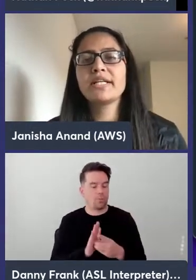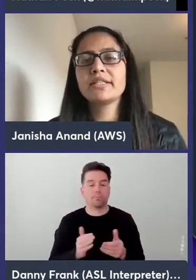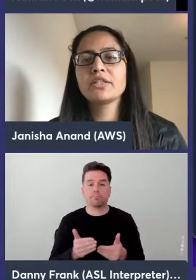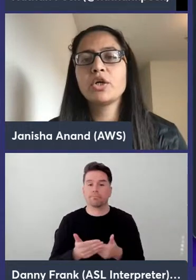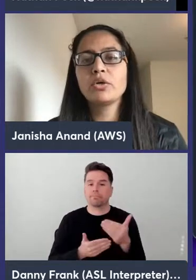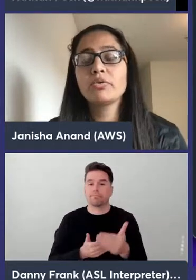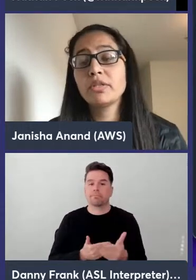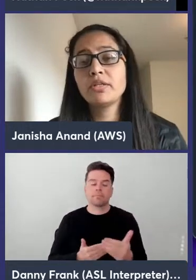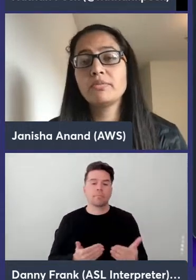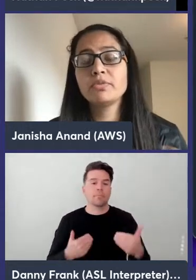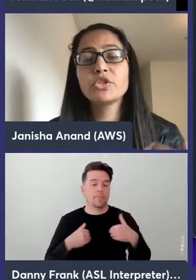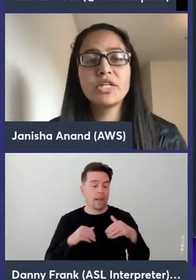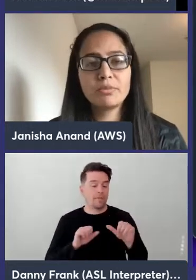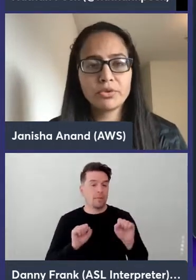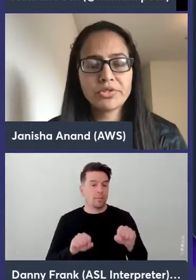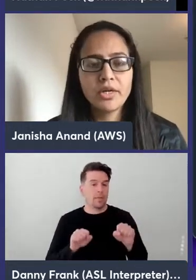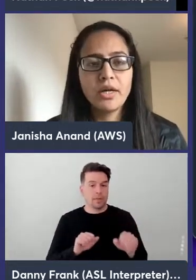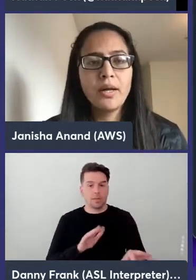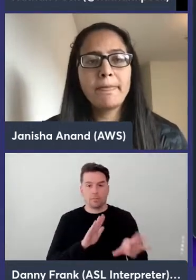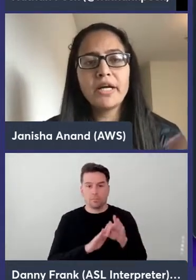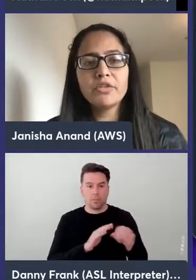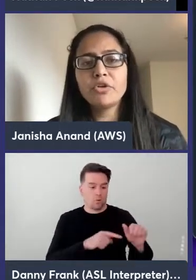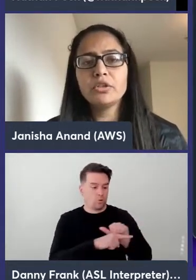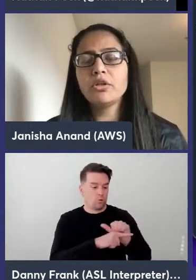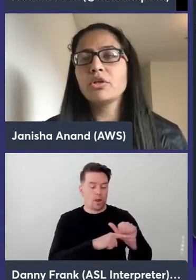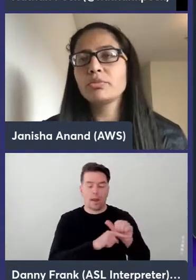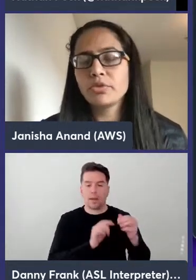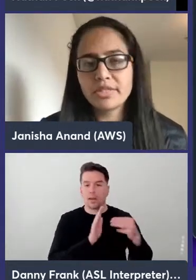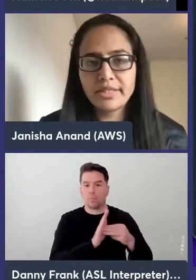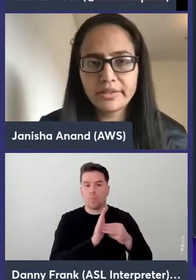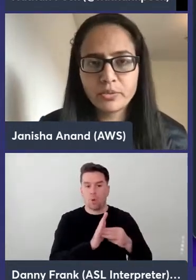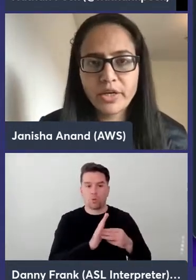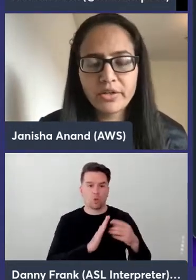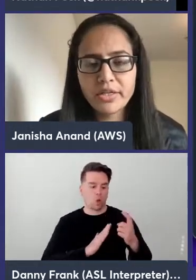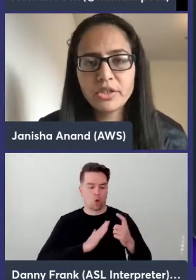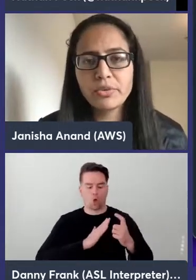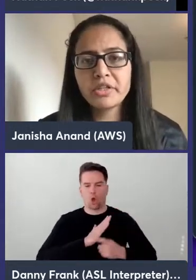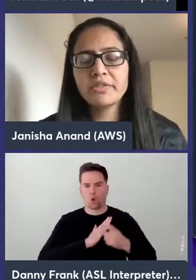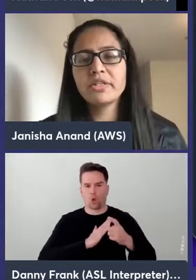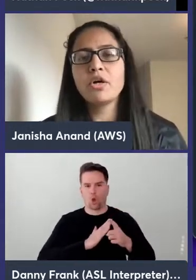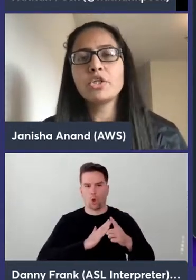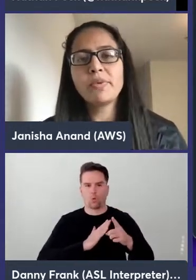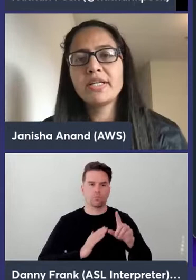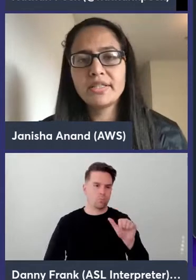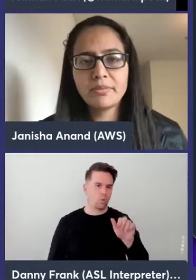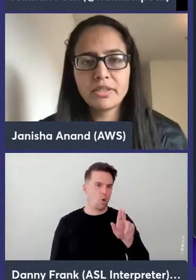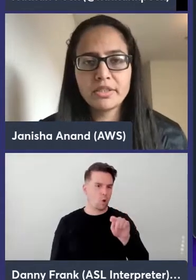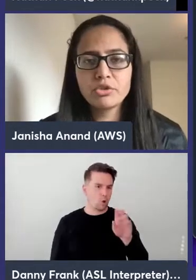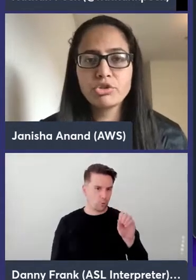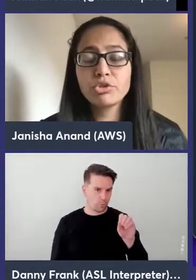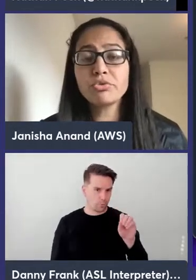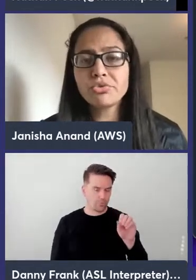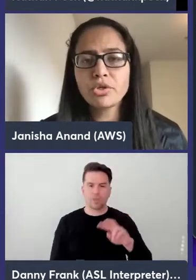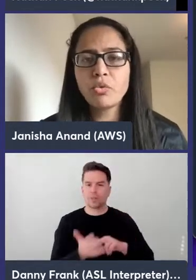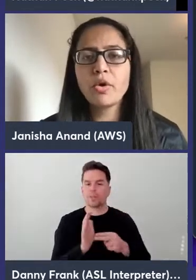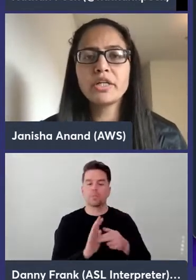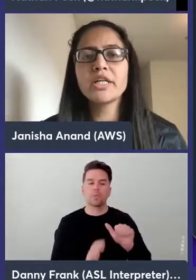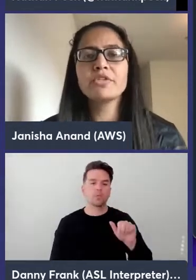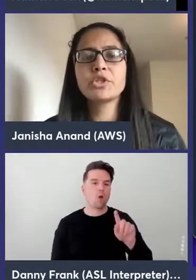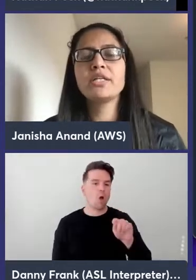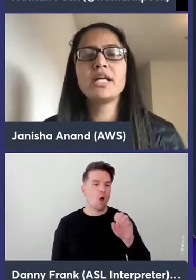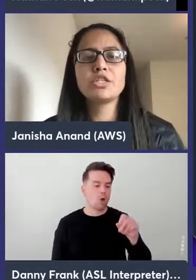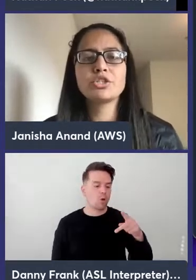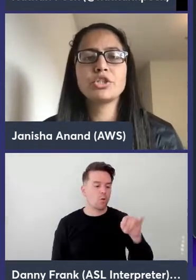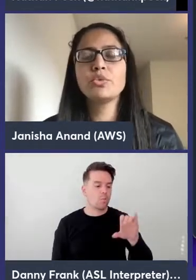of selecting the training modes. By default, the auto mode is selected, wherein you are giving Autopilot the ability to choose what